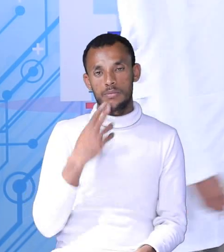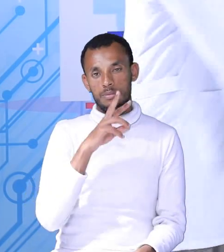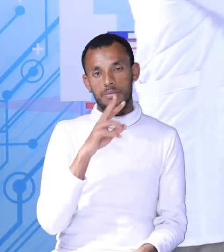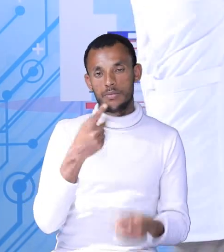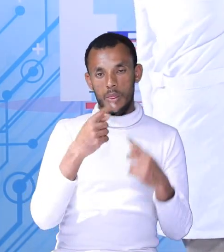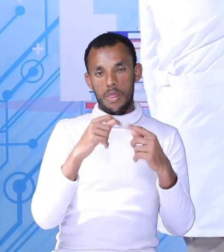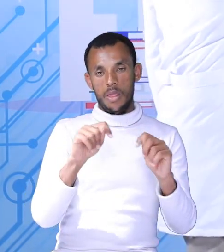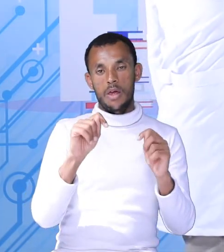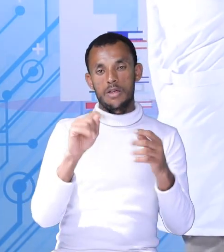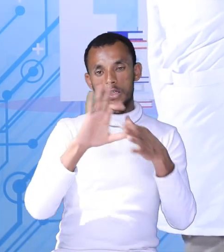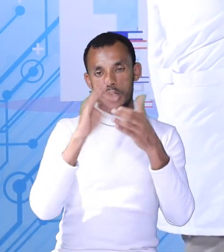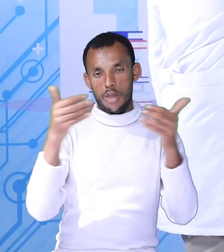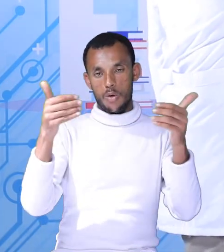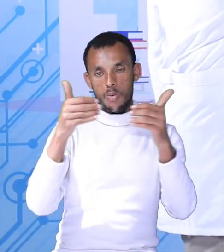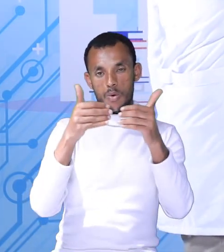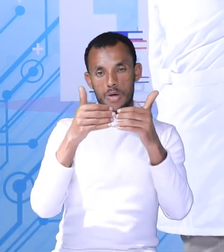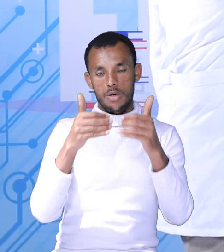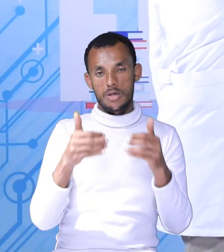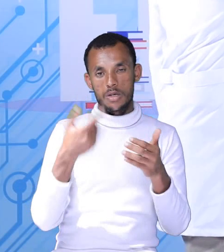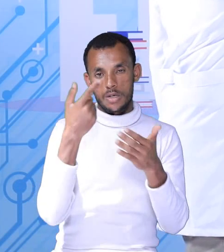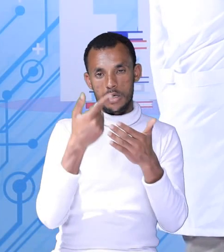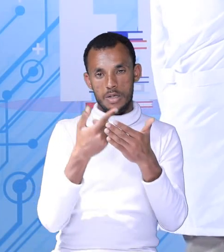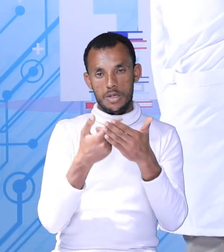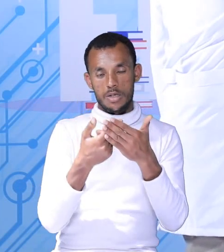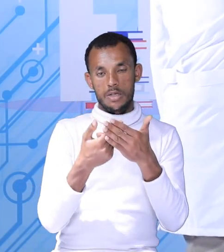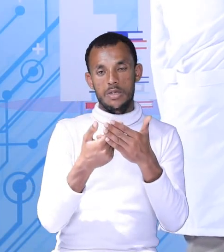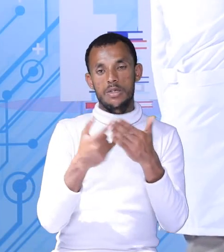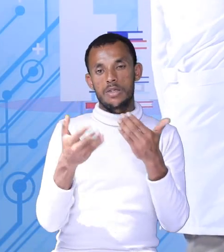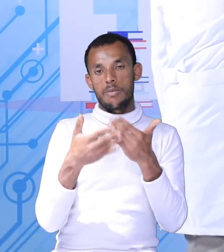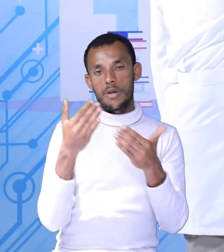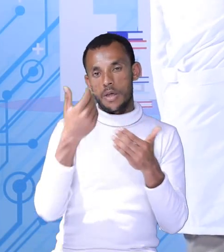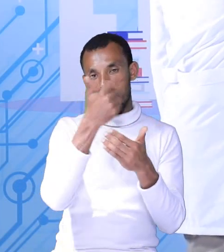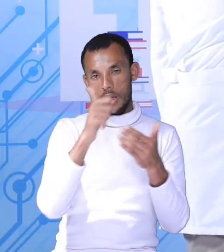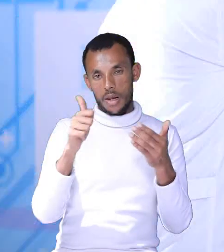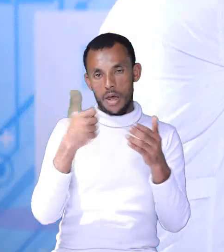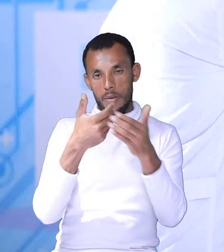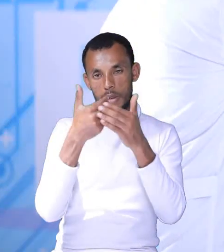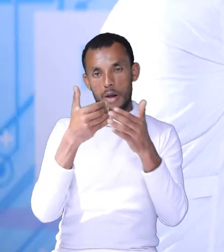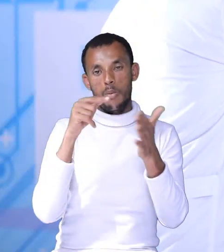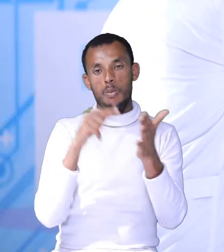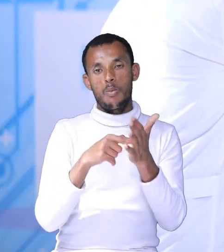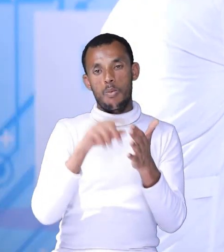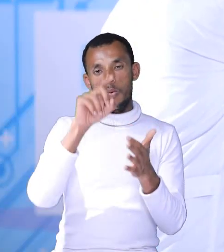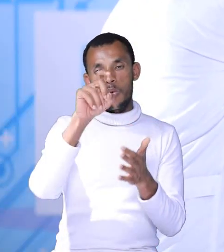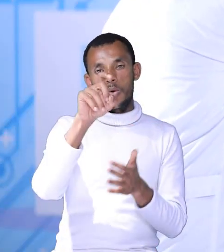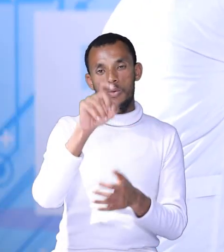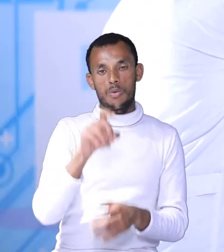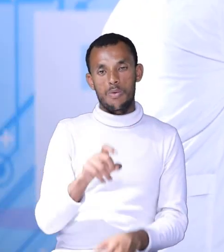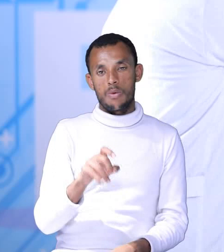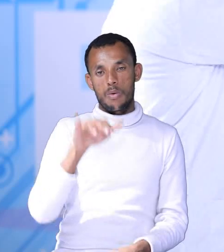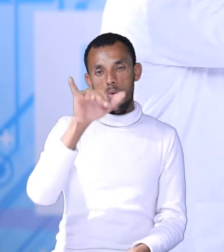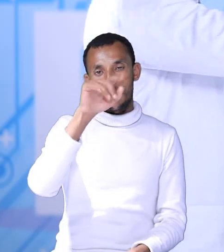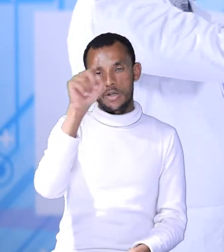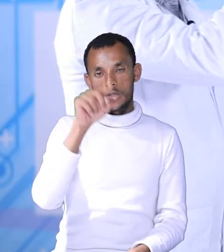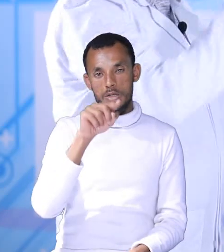So to write the equation of this sphere, simply take any arbitrary point, x, y,